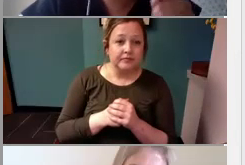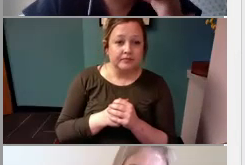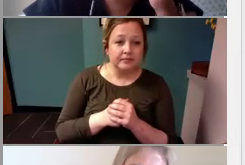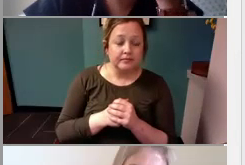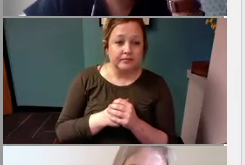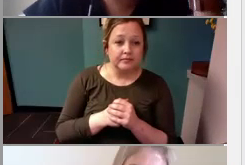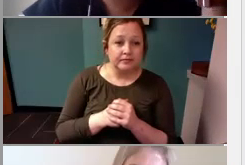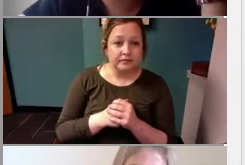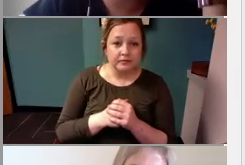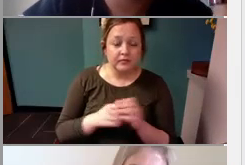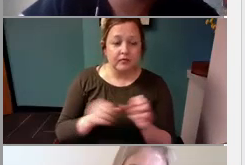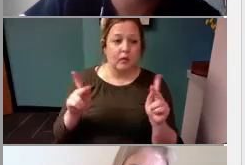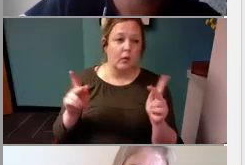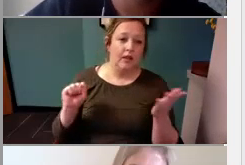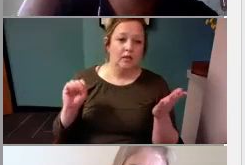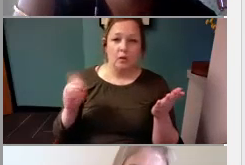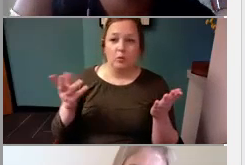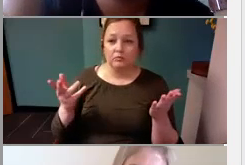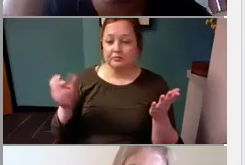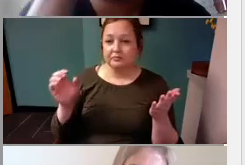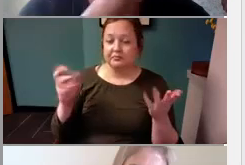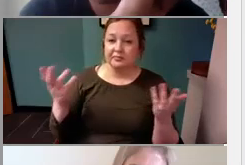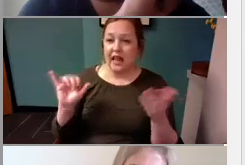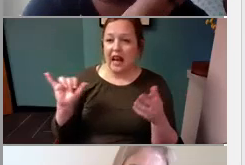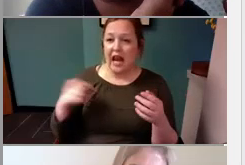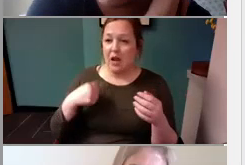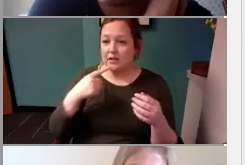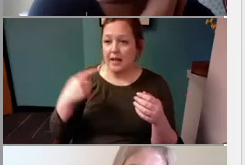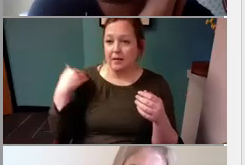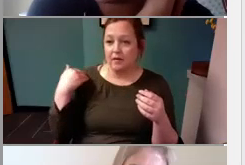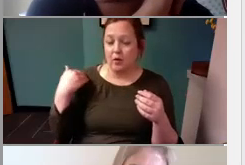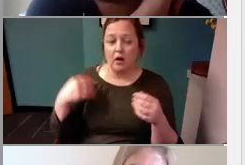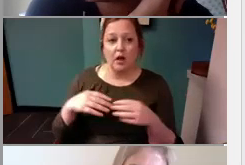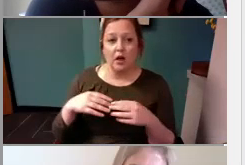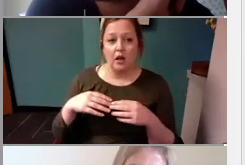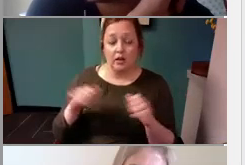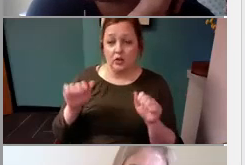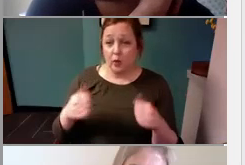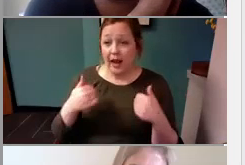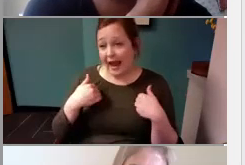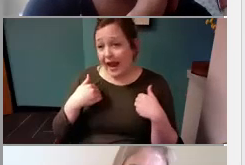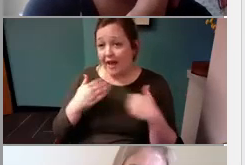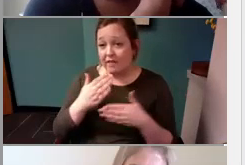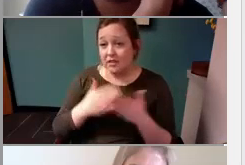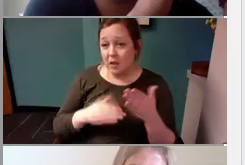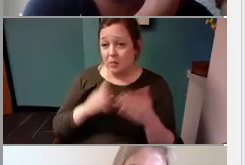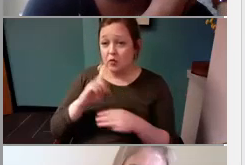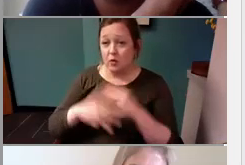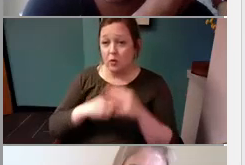Okay, so yes, as I was saying, you can have some real world examples where directed graphs